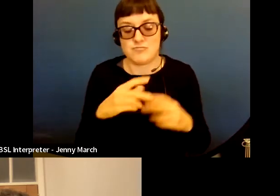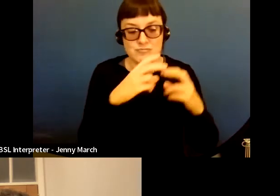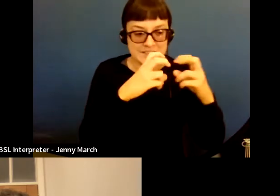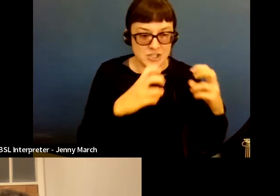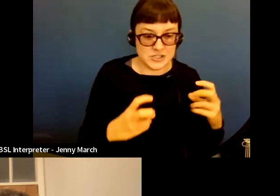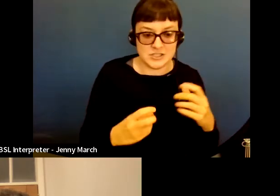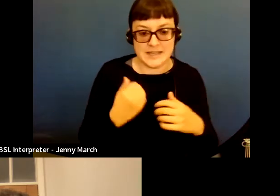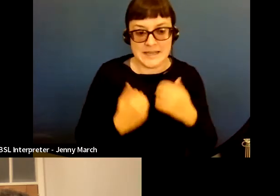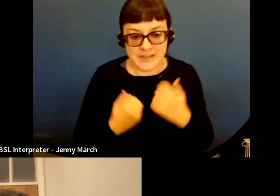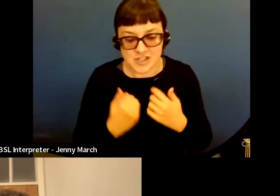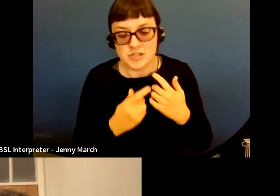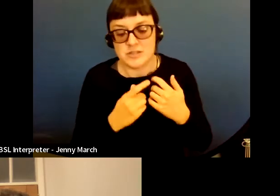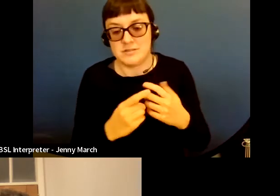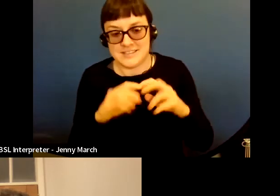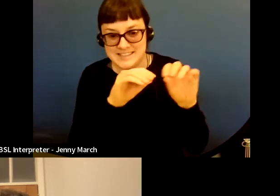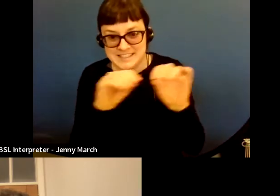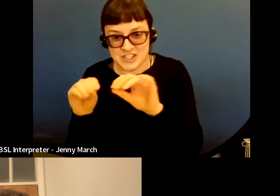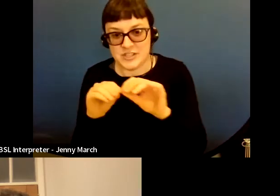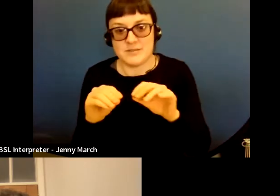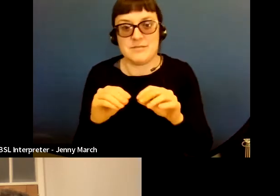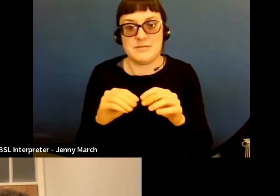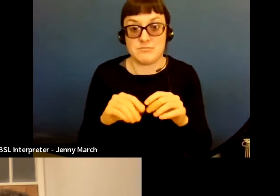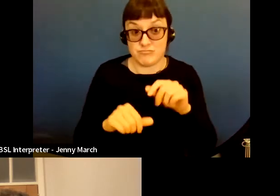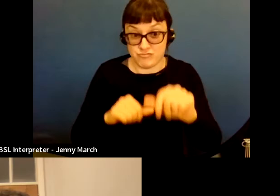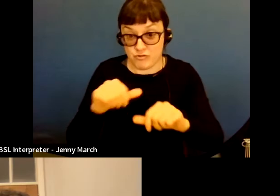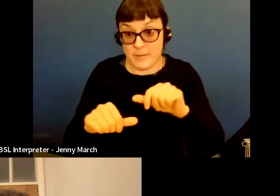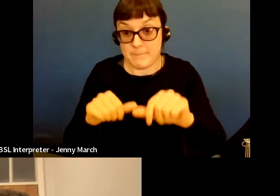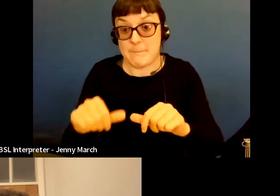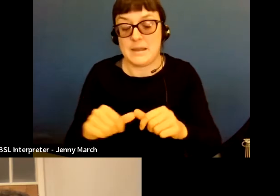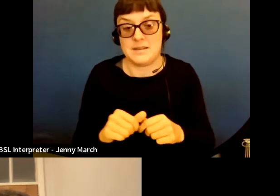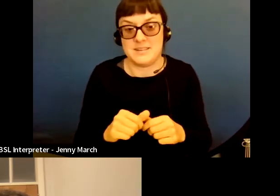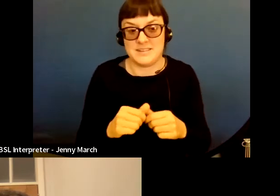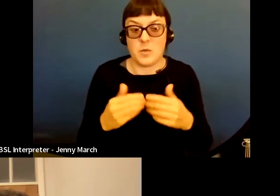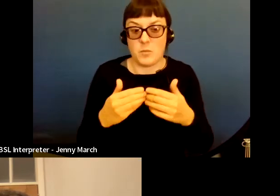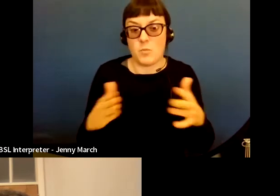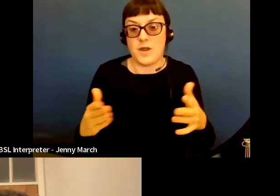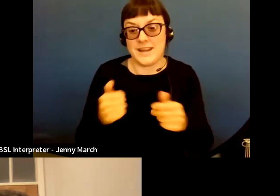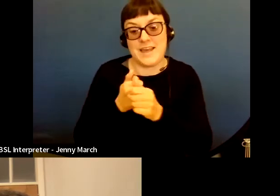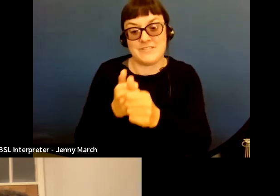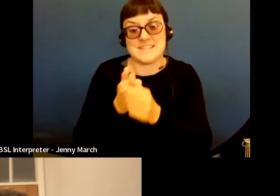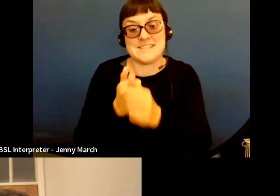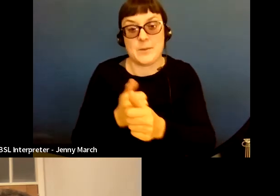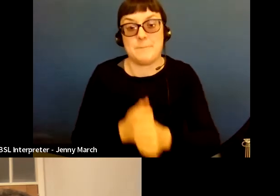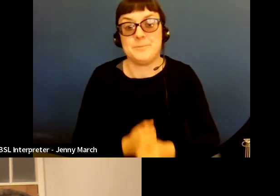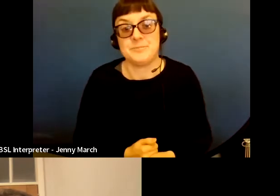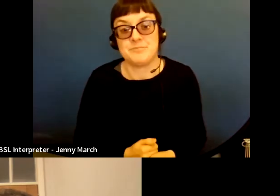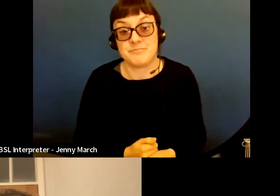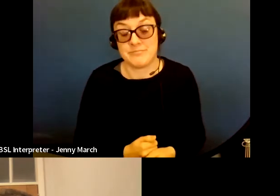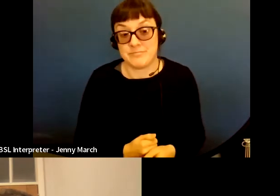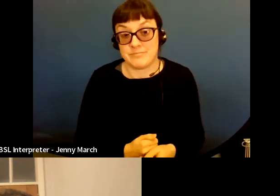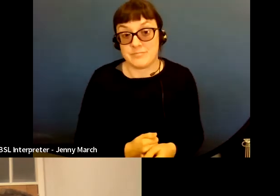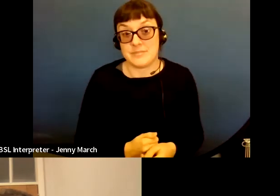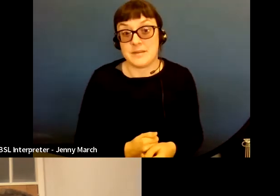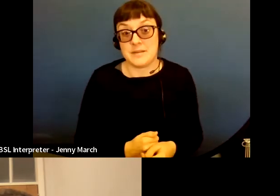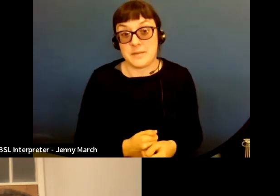innovation, teaching, implementation of programs, and wider advocacy. To date,